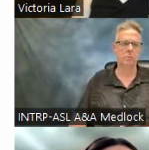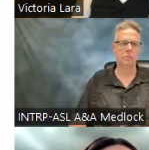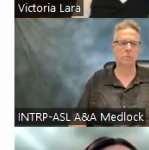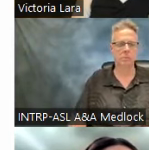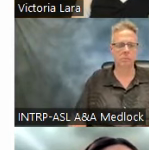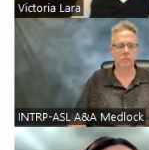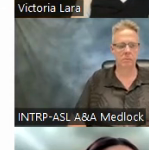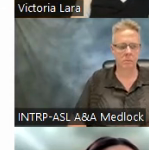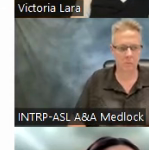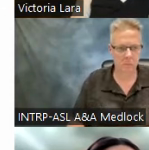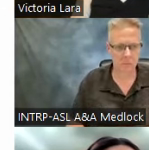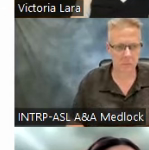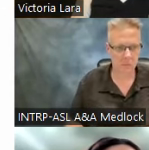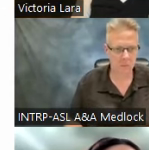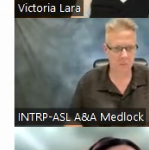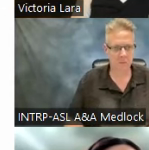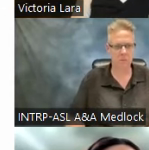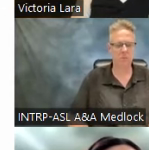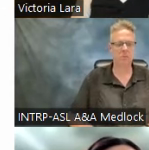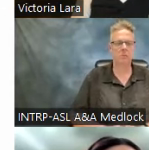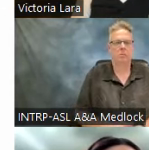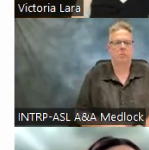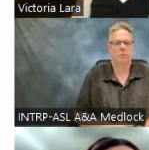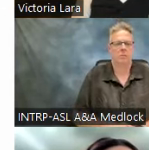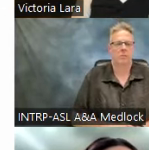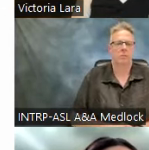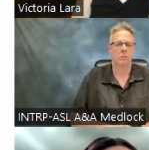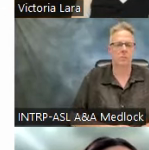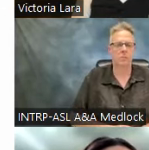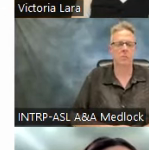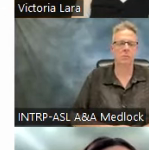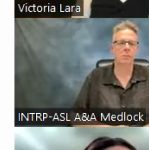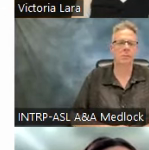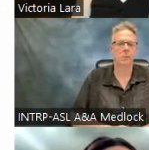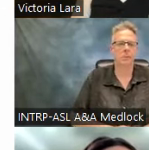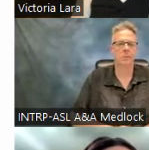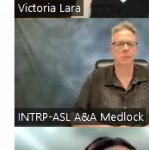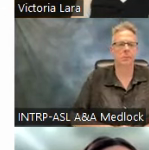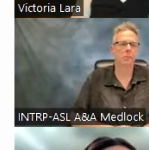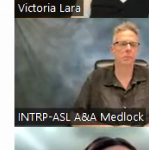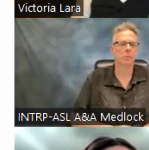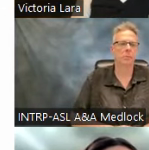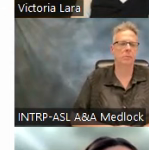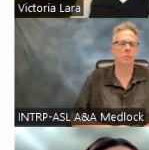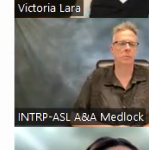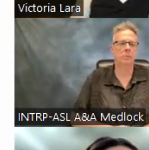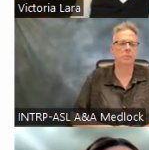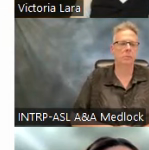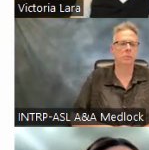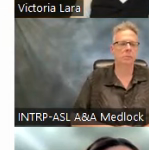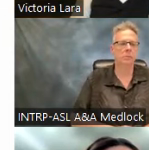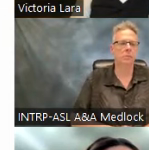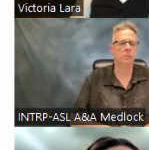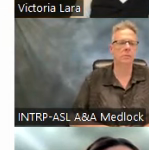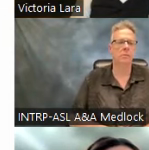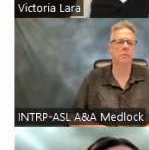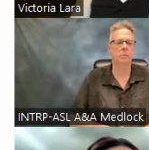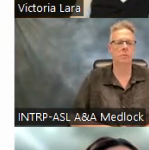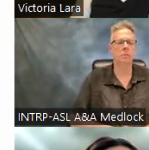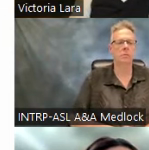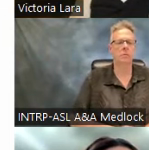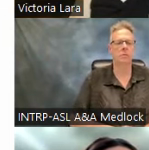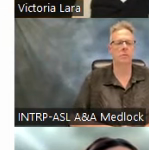staff dedicated to policy work. This document outlines how policy recommendations are initiated, presented, adopted, and